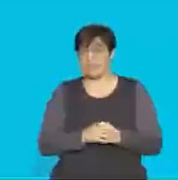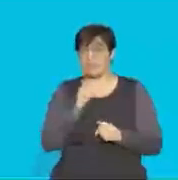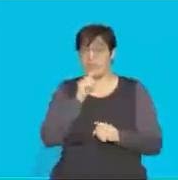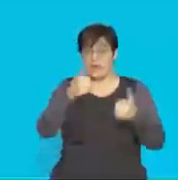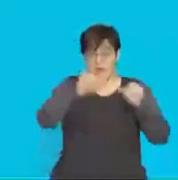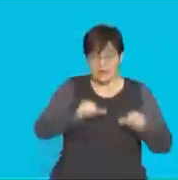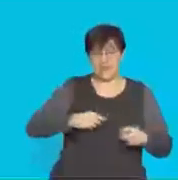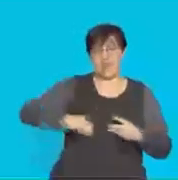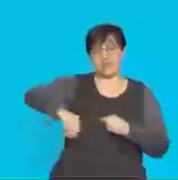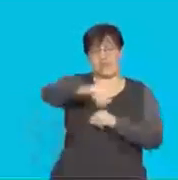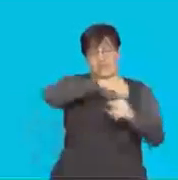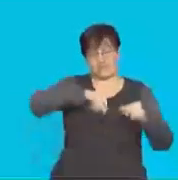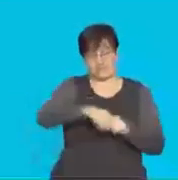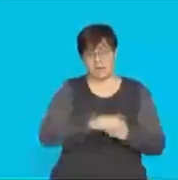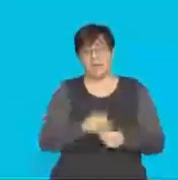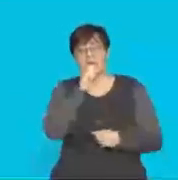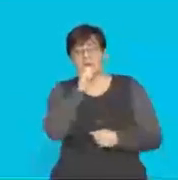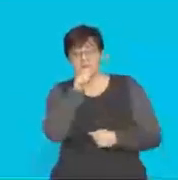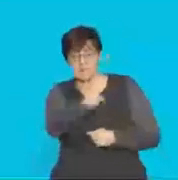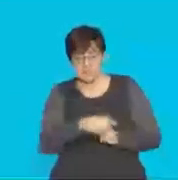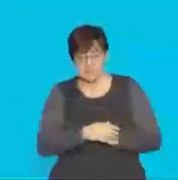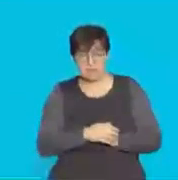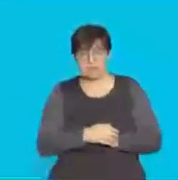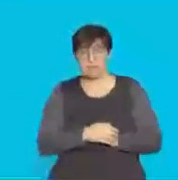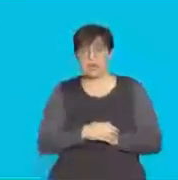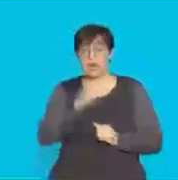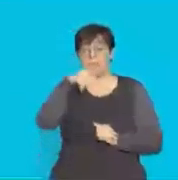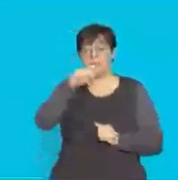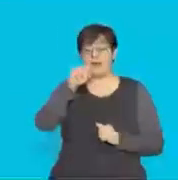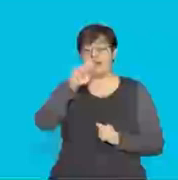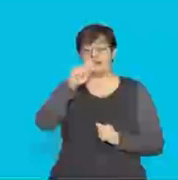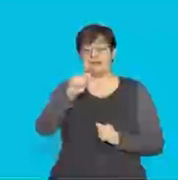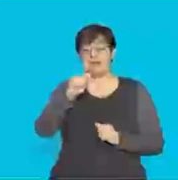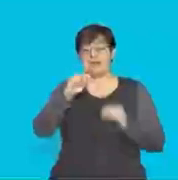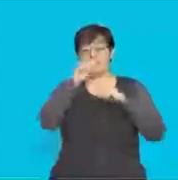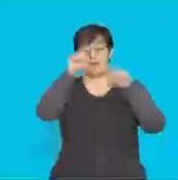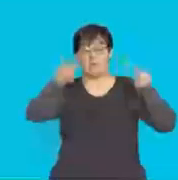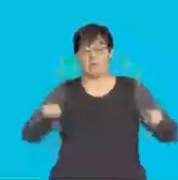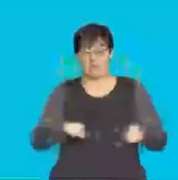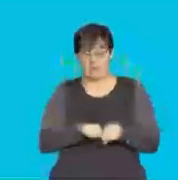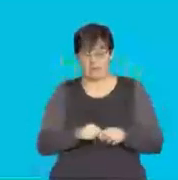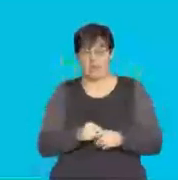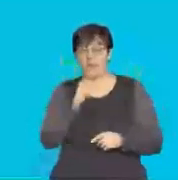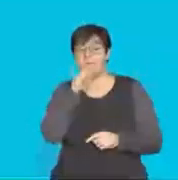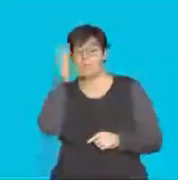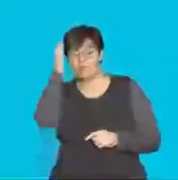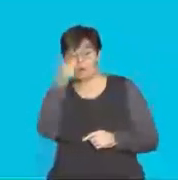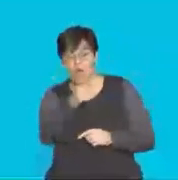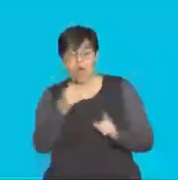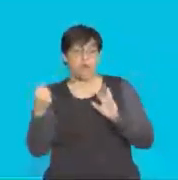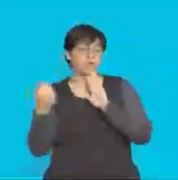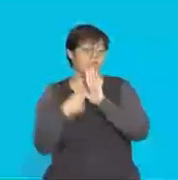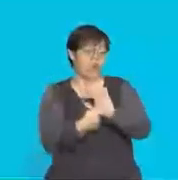as I mentioned earlier on, we use this illustration called a Punnett square, and you're familiar with this, and where we indicate